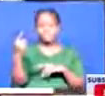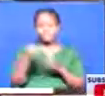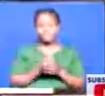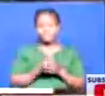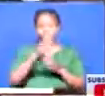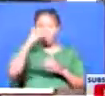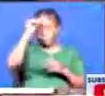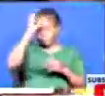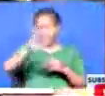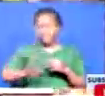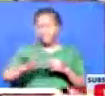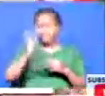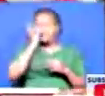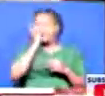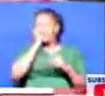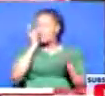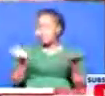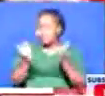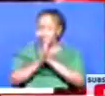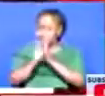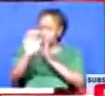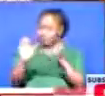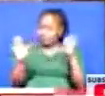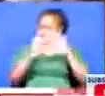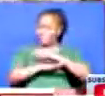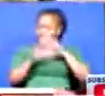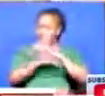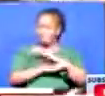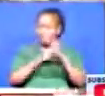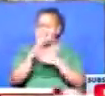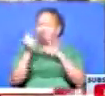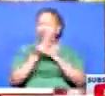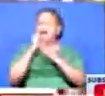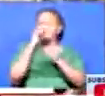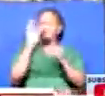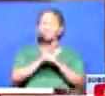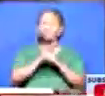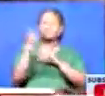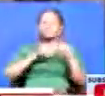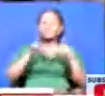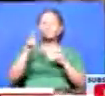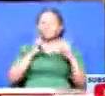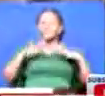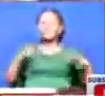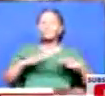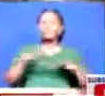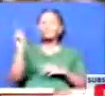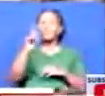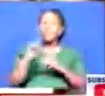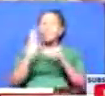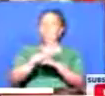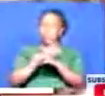Governor Mutahi Kahiga with his deputy David Kaniriria promised to ferry residents to Nairobi in 50 buses